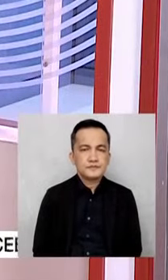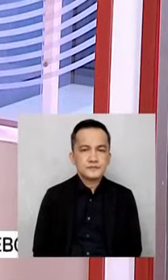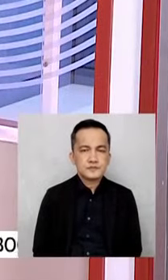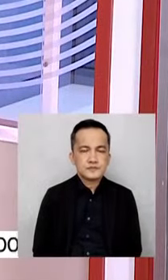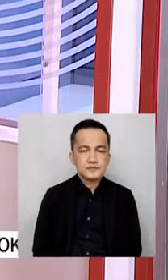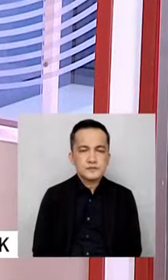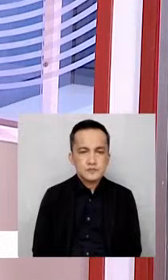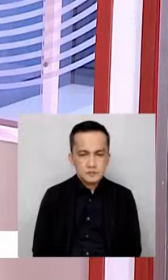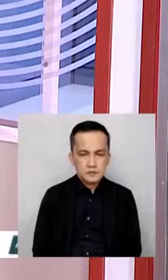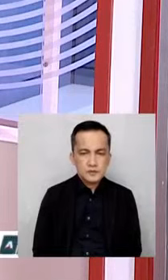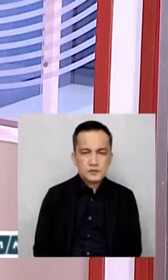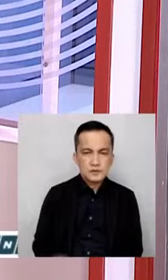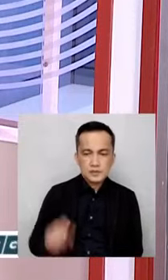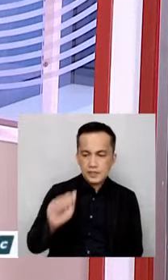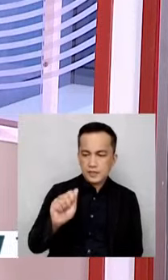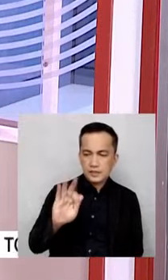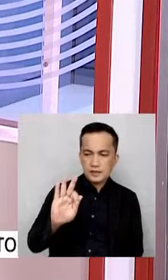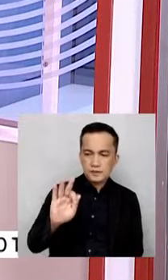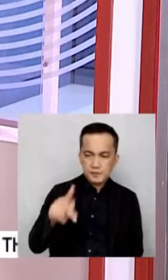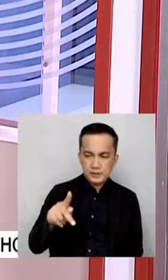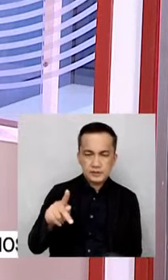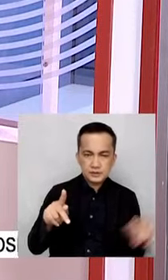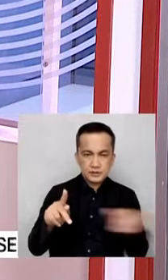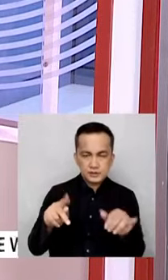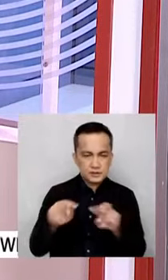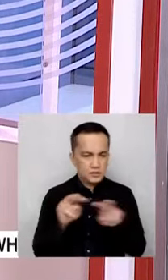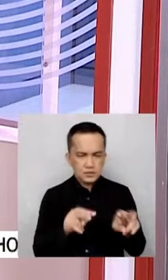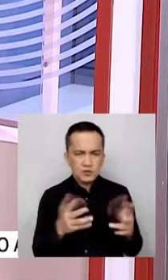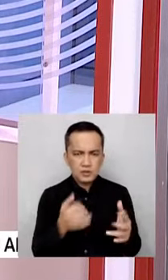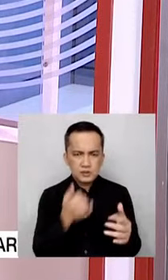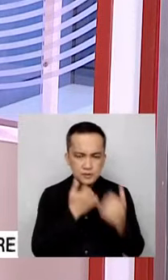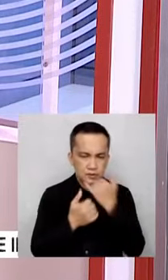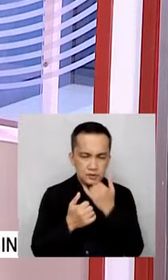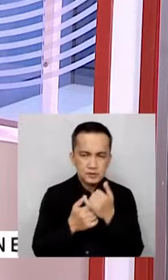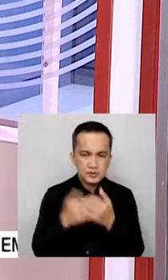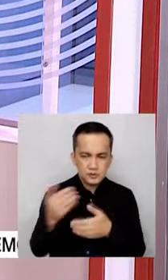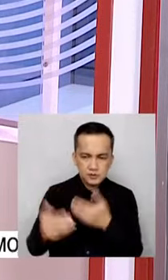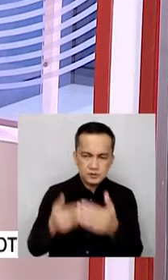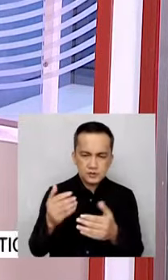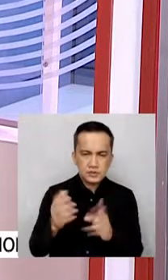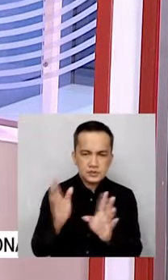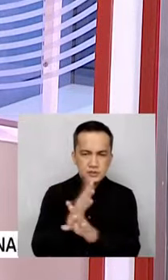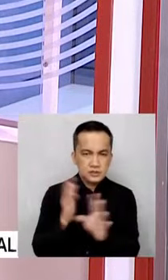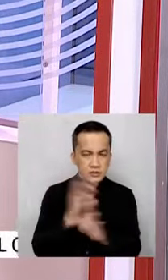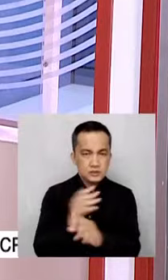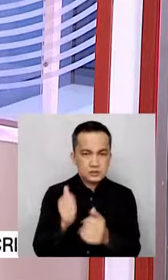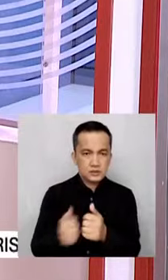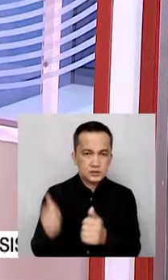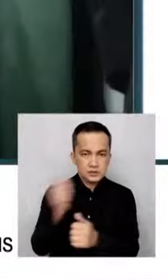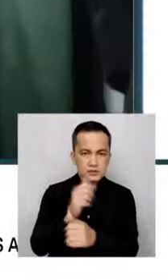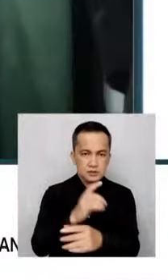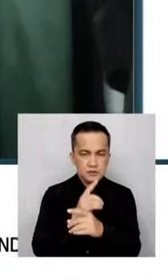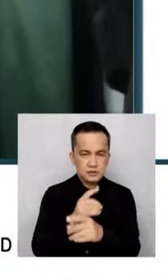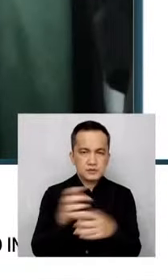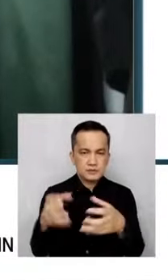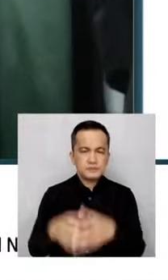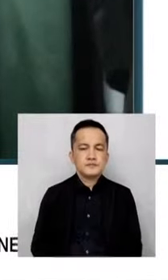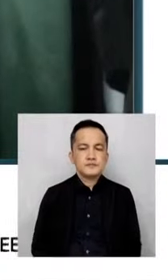The armed forces of the Philippines likewise sees nothing irregular with the series of top-level changes in the defense sector.